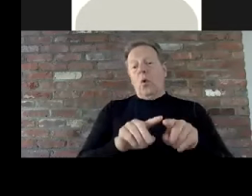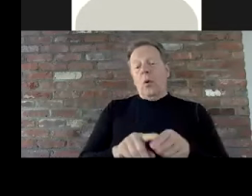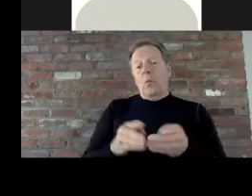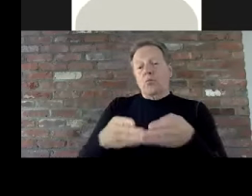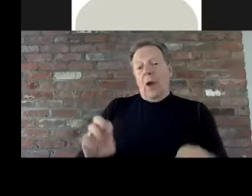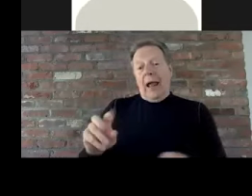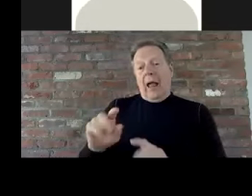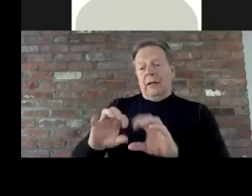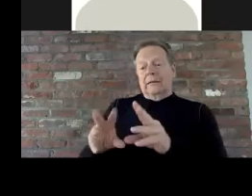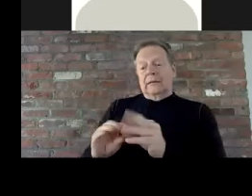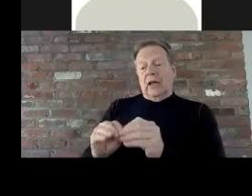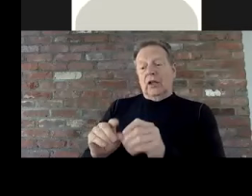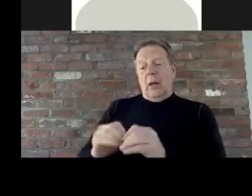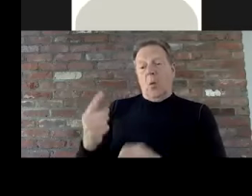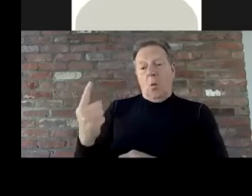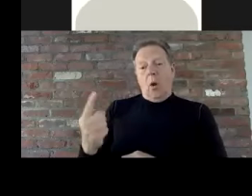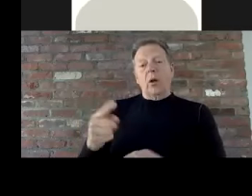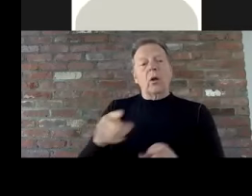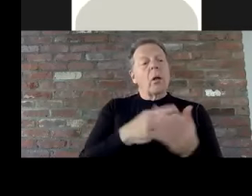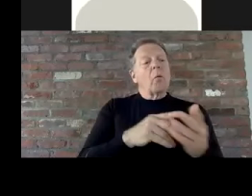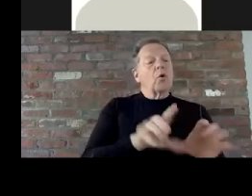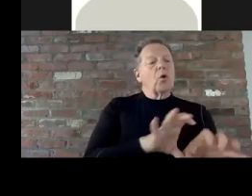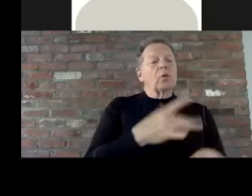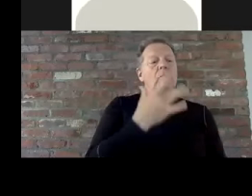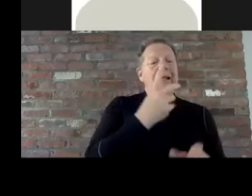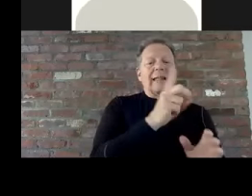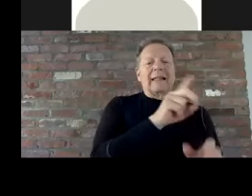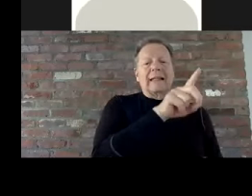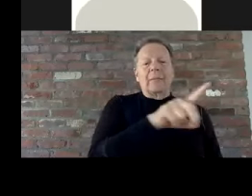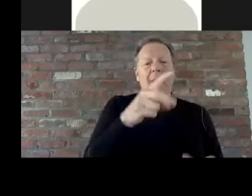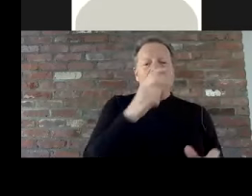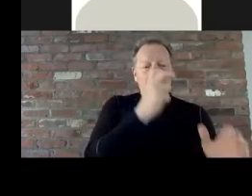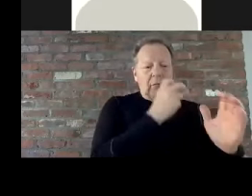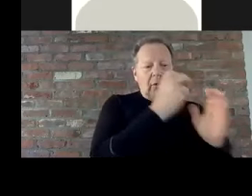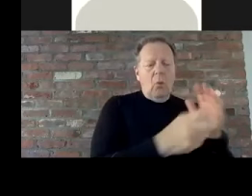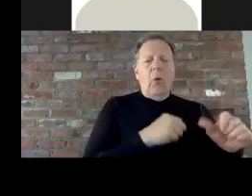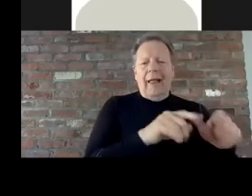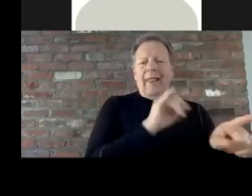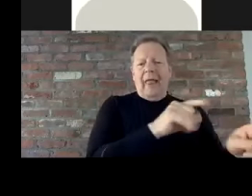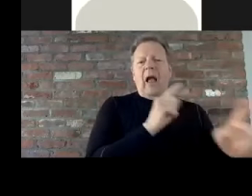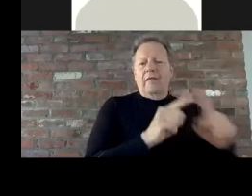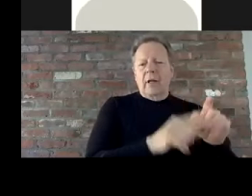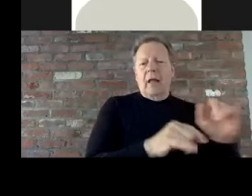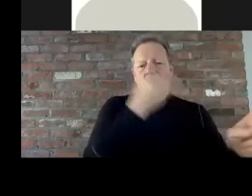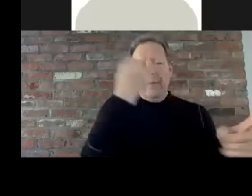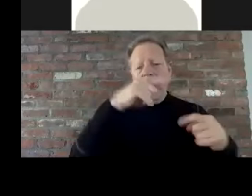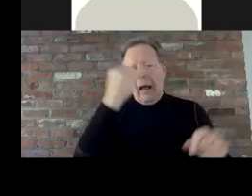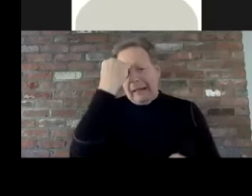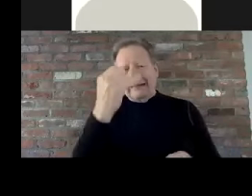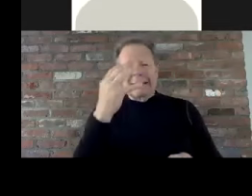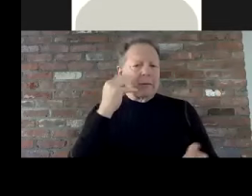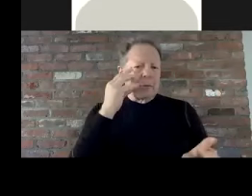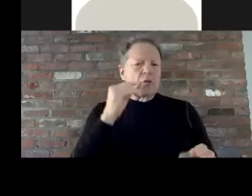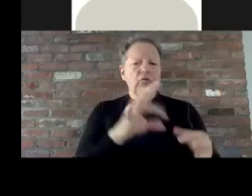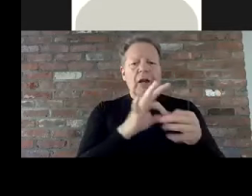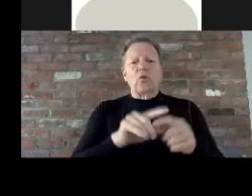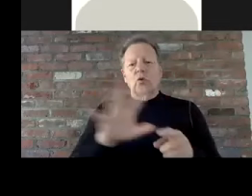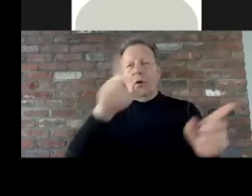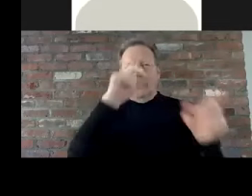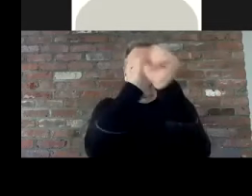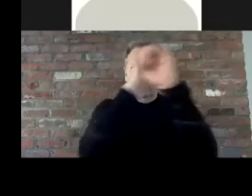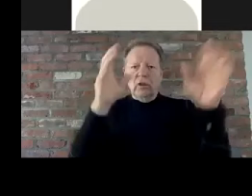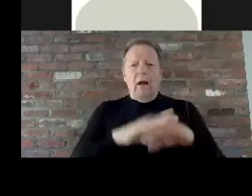those that select the technical deep dive option, we'll be continuing that conversation about ideas and experiences regarding your vision on